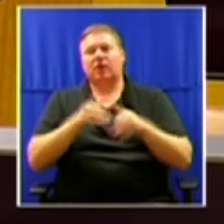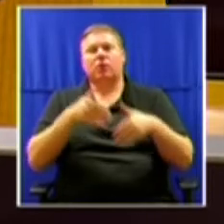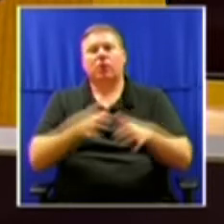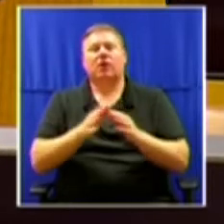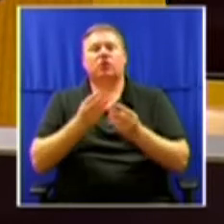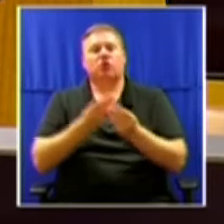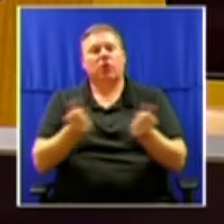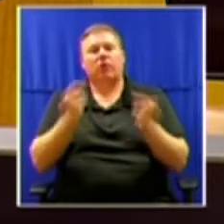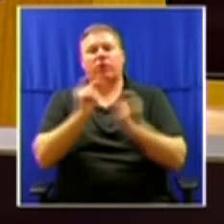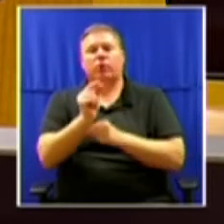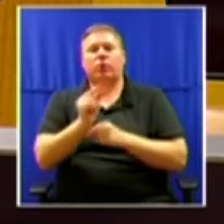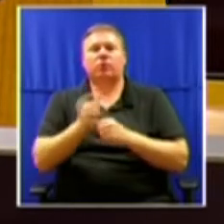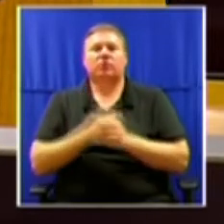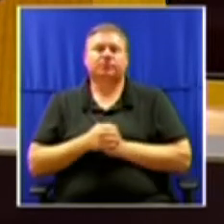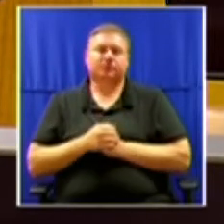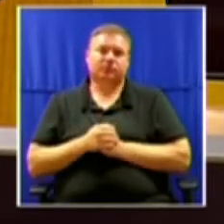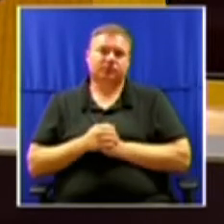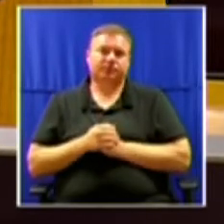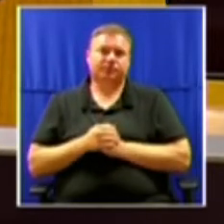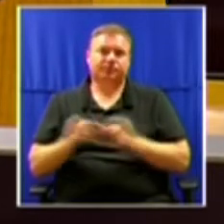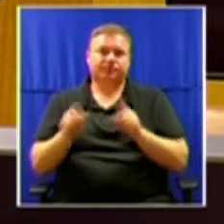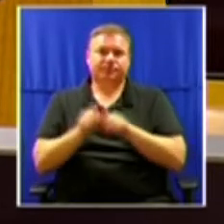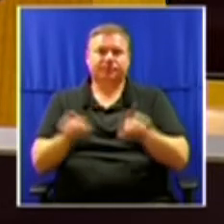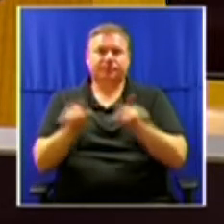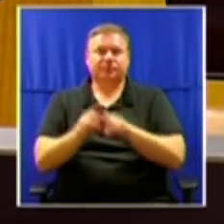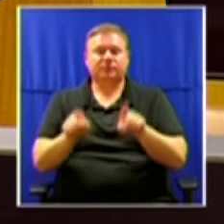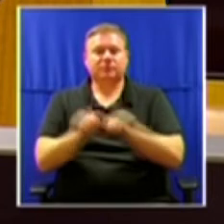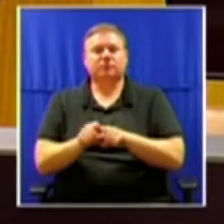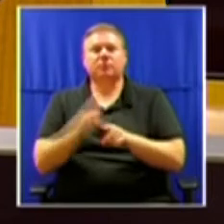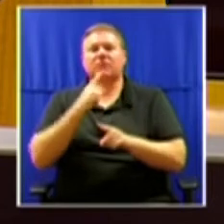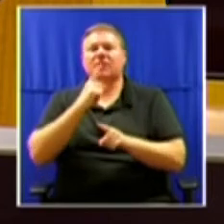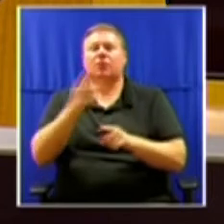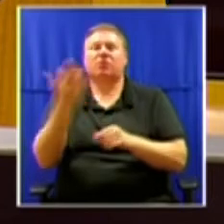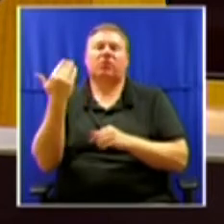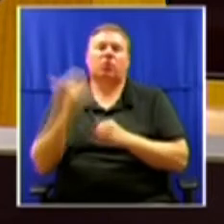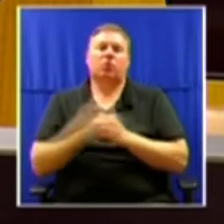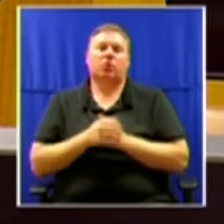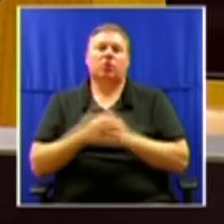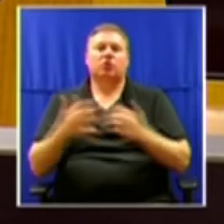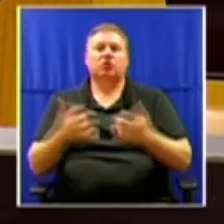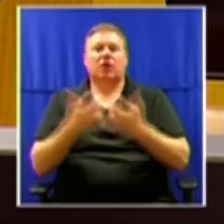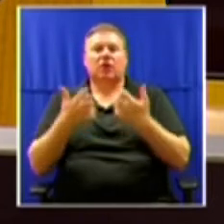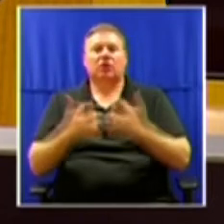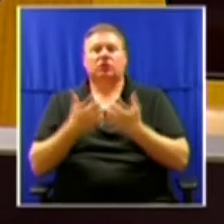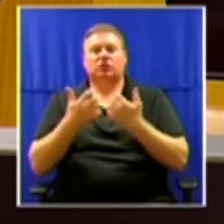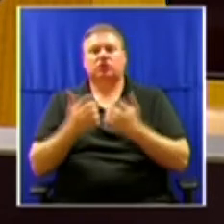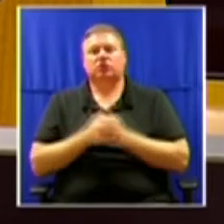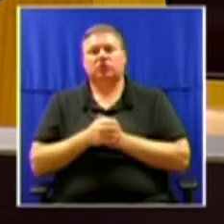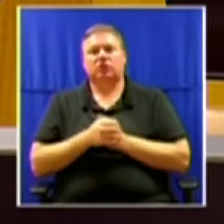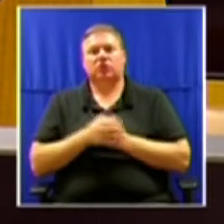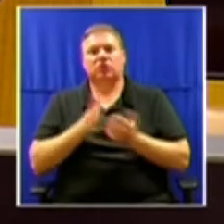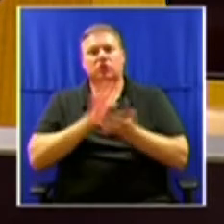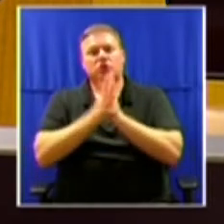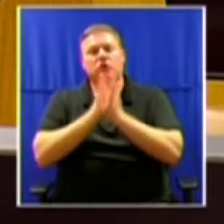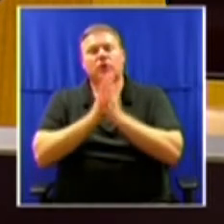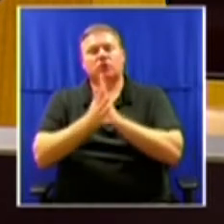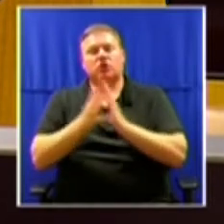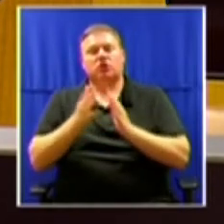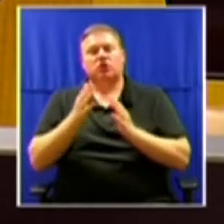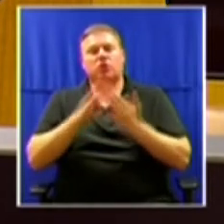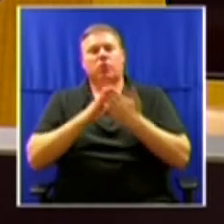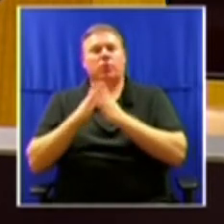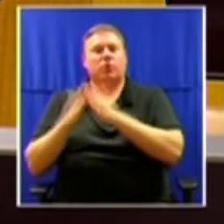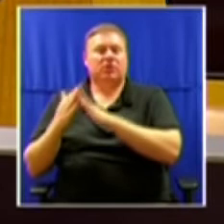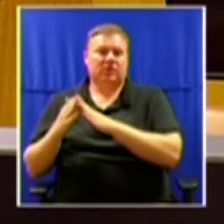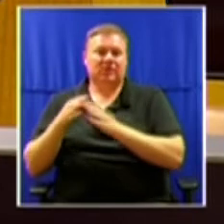resolved. And also, as I've stated earlier, the challenges of disruptions with the community have also